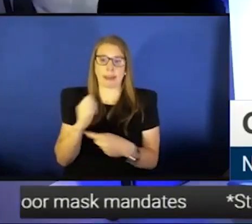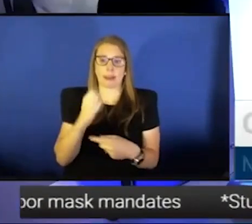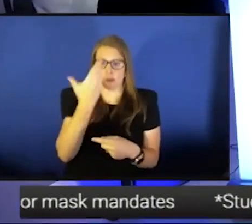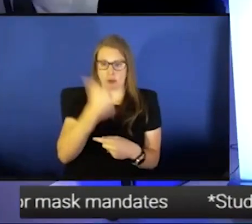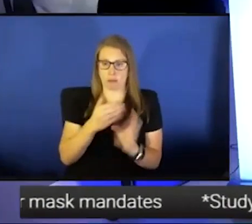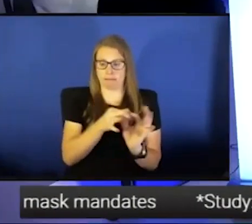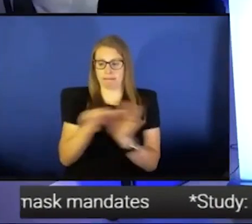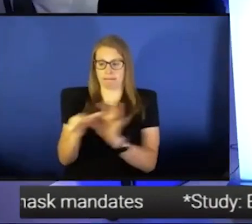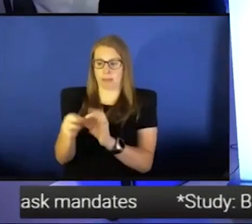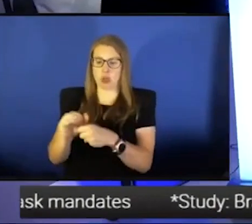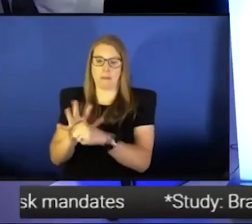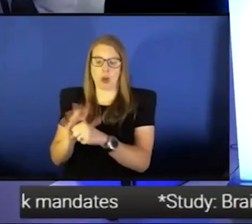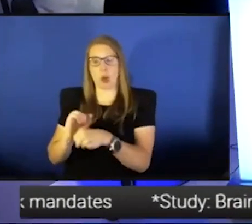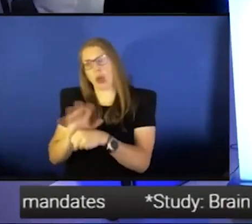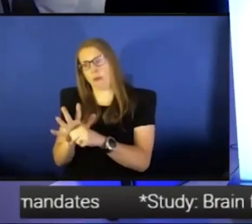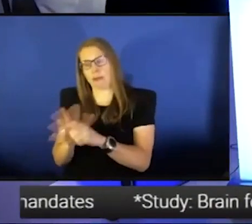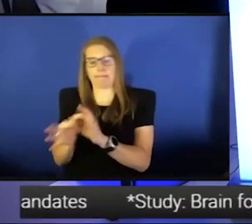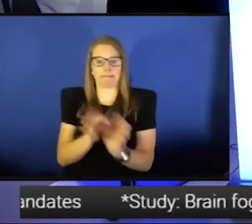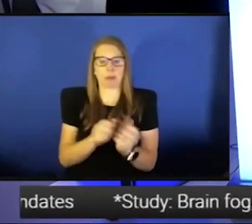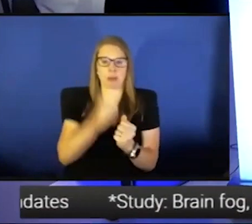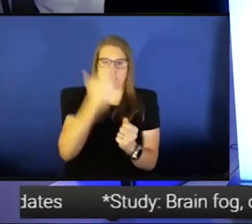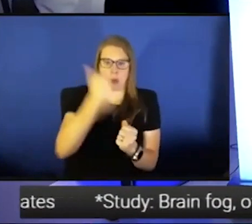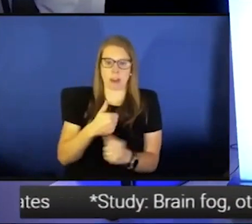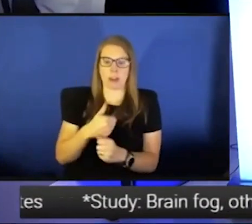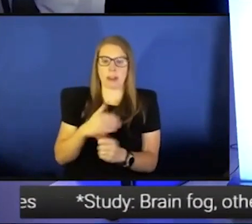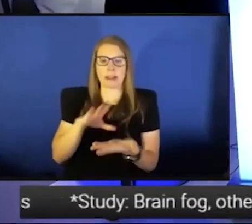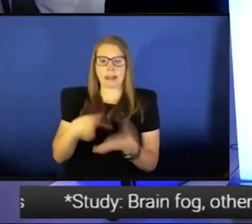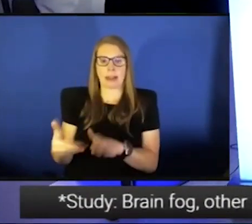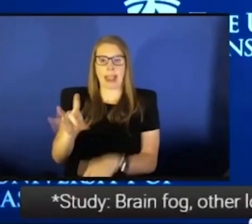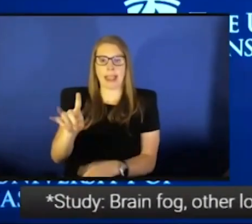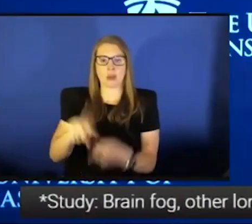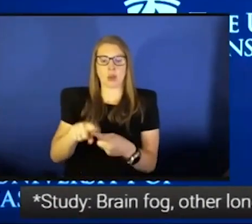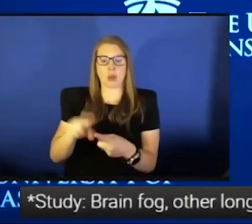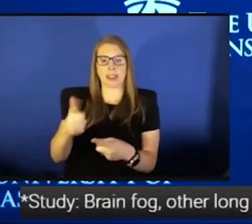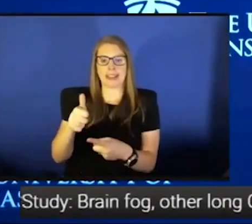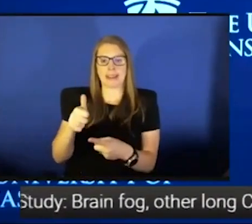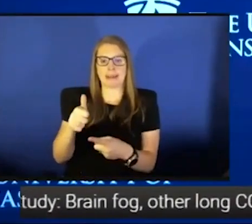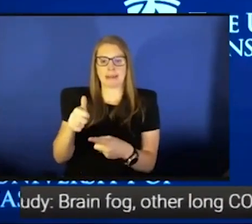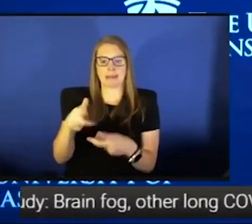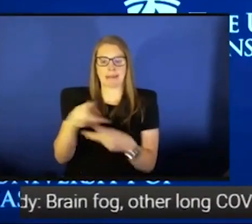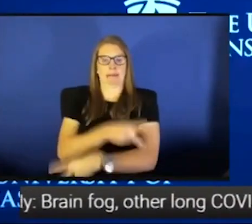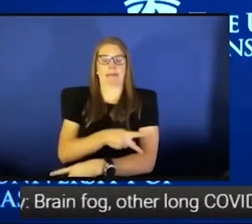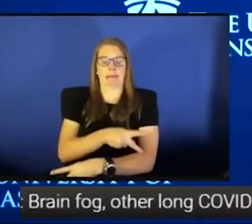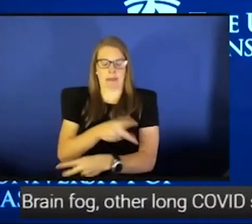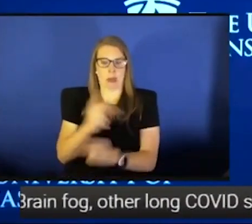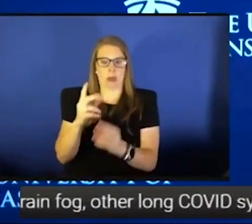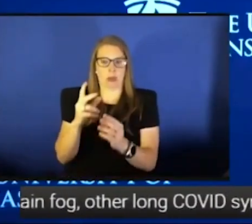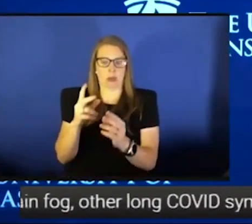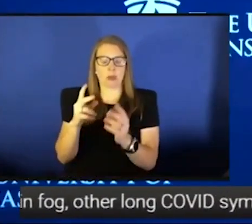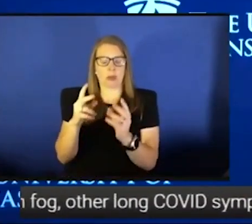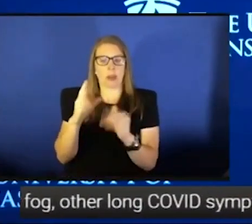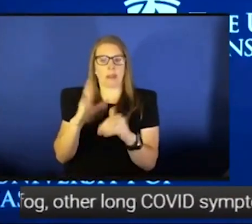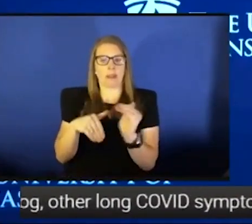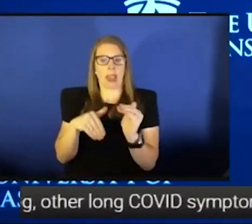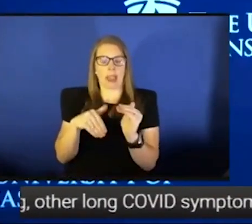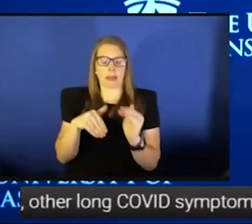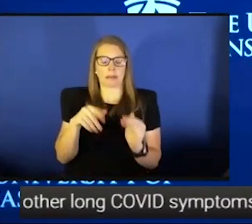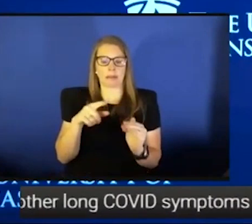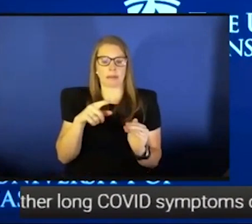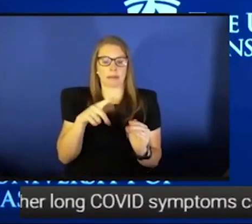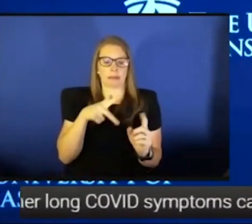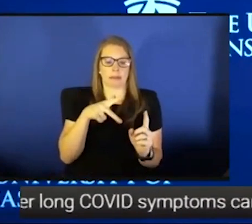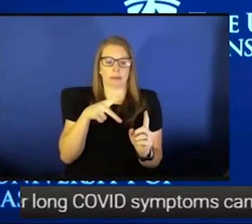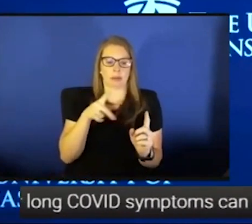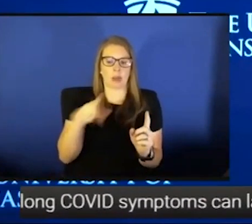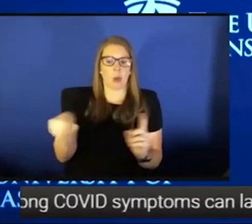Yeah, and we know that death is 8 to 10 times higher in those who are not vaccinated than those who are vaccinated. Now we're starting to get some information